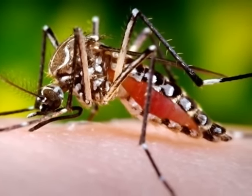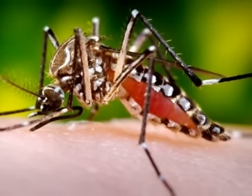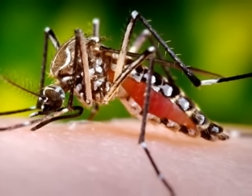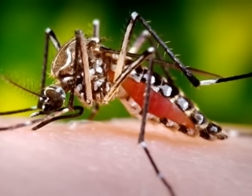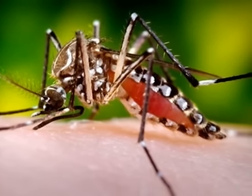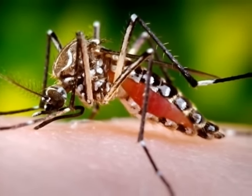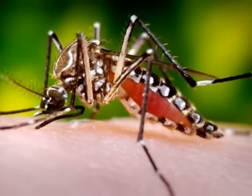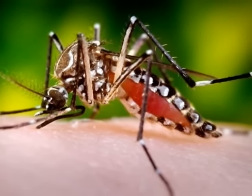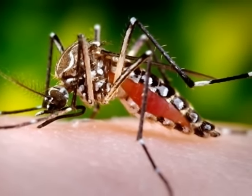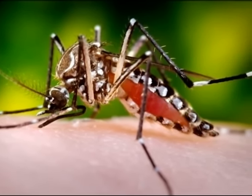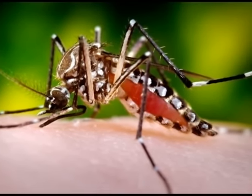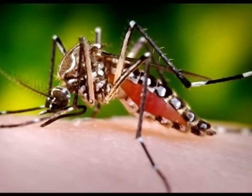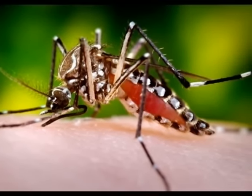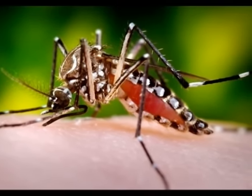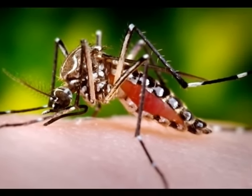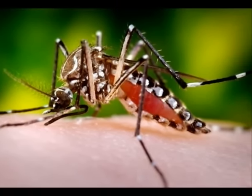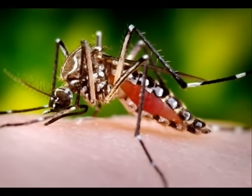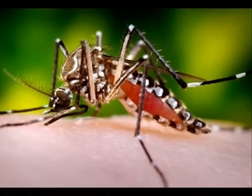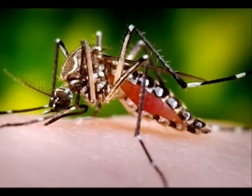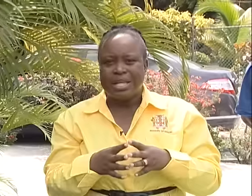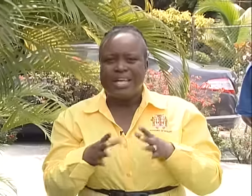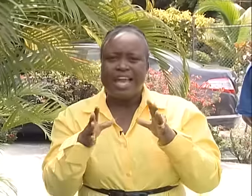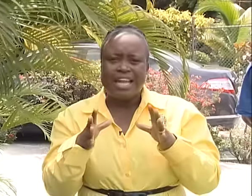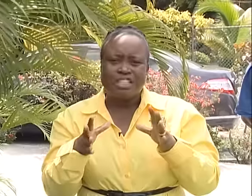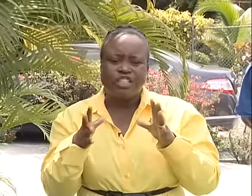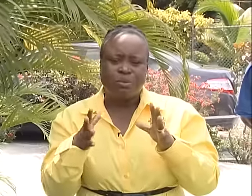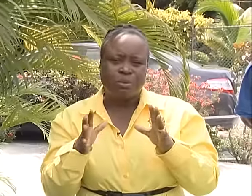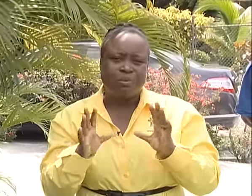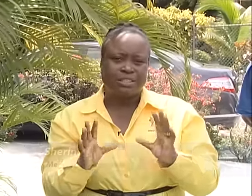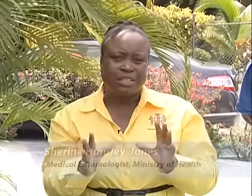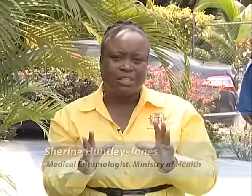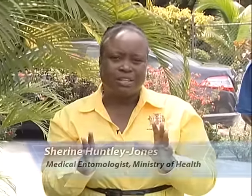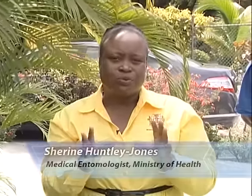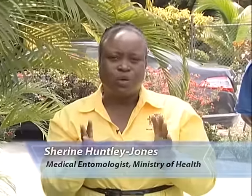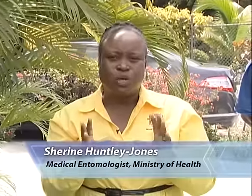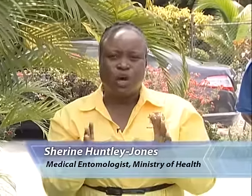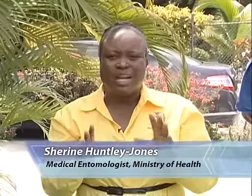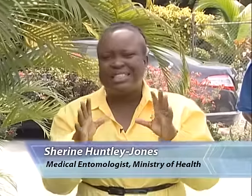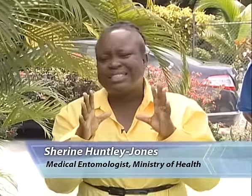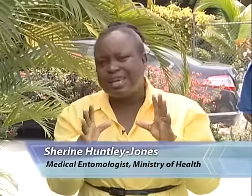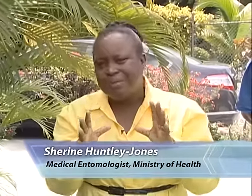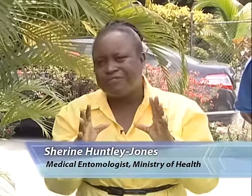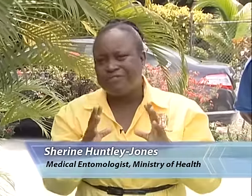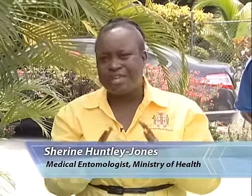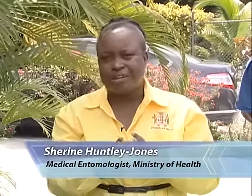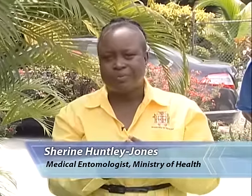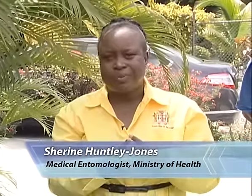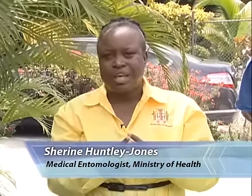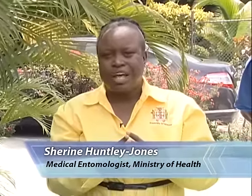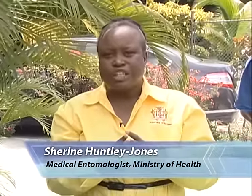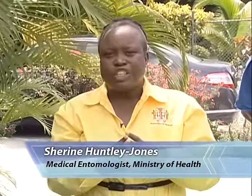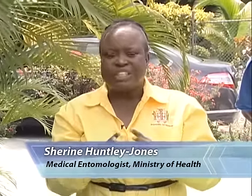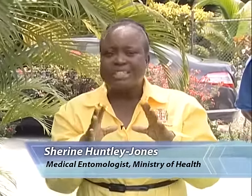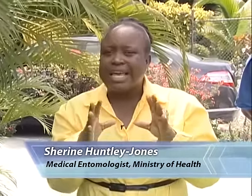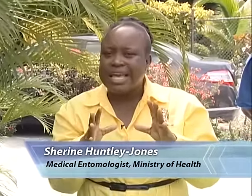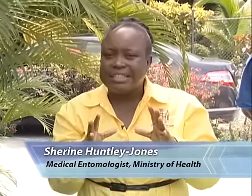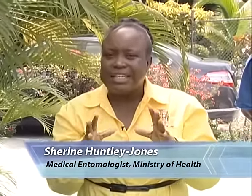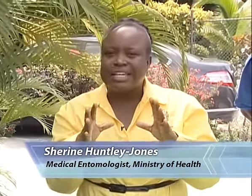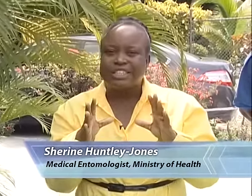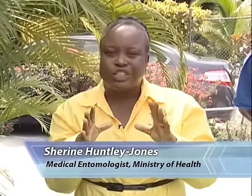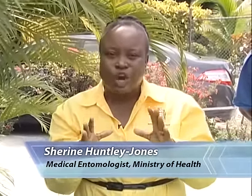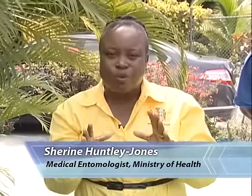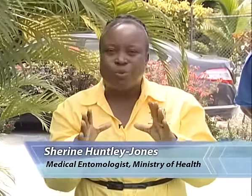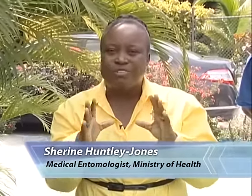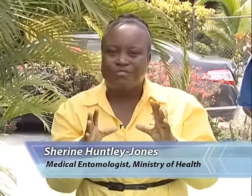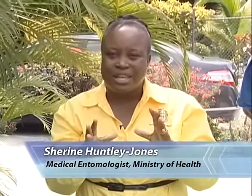female mosquitoes transmit these viruses. The Aedes aegypti mosquito is what we call a timid feeder. So she's